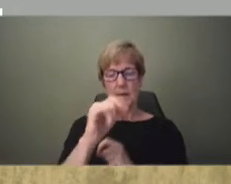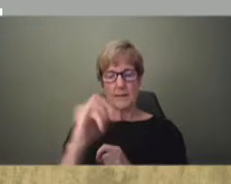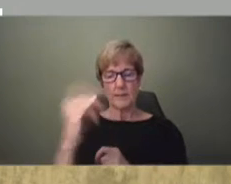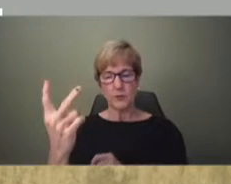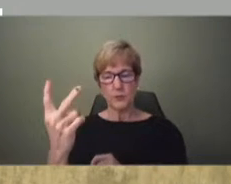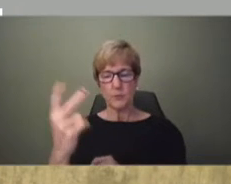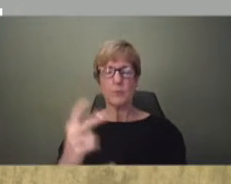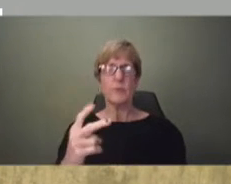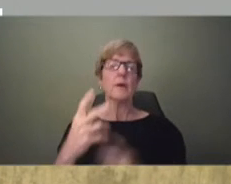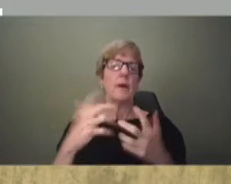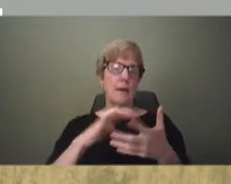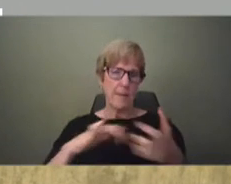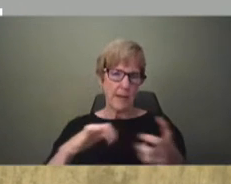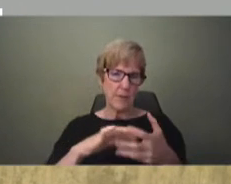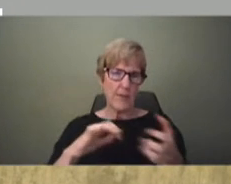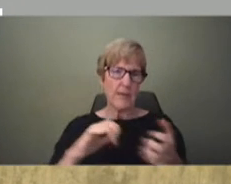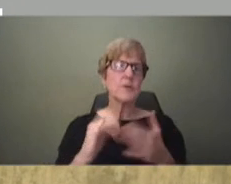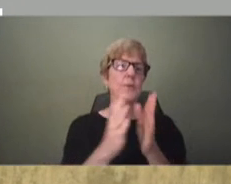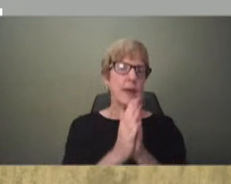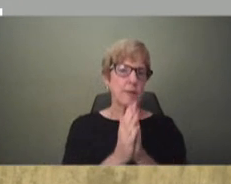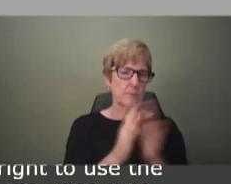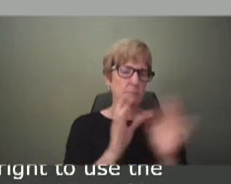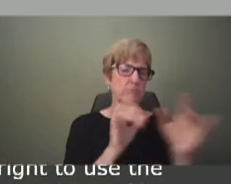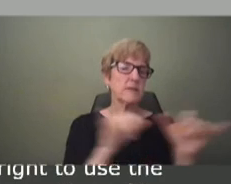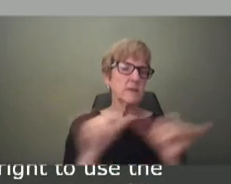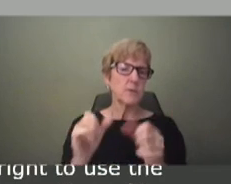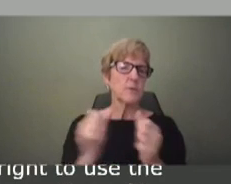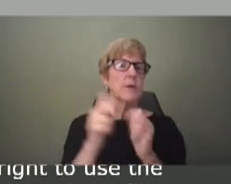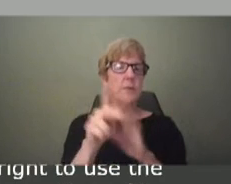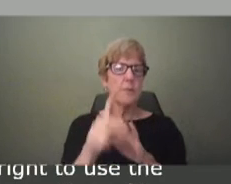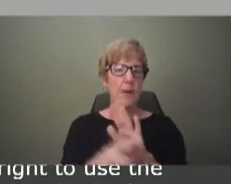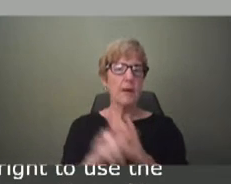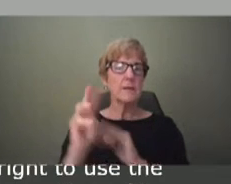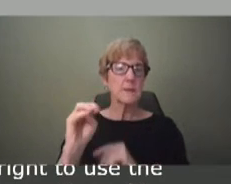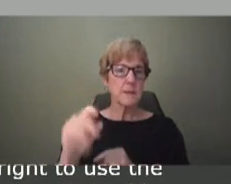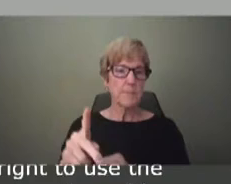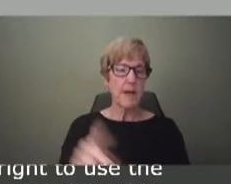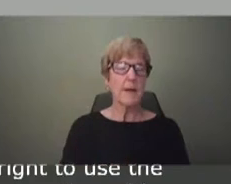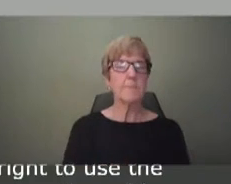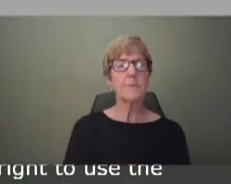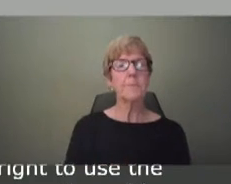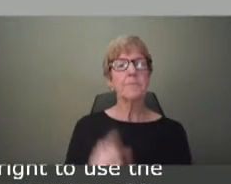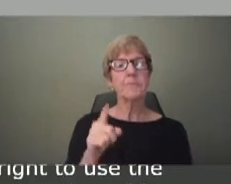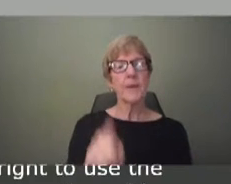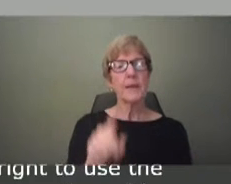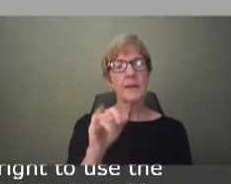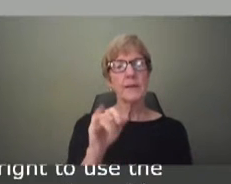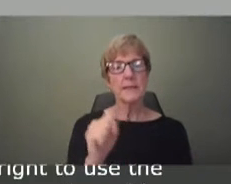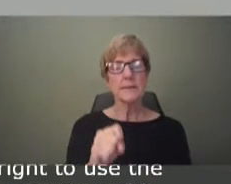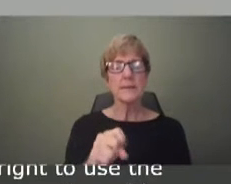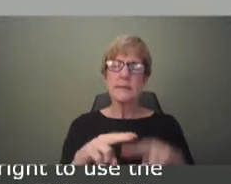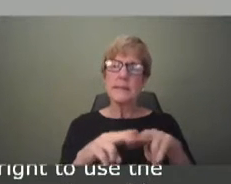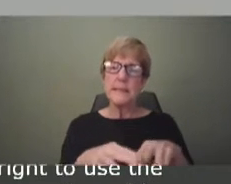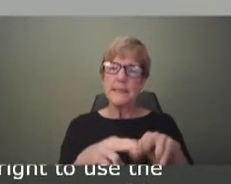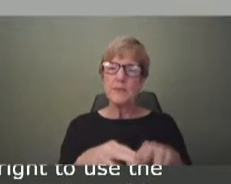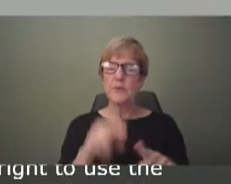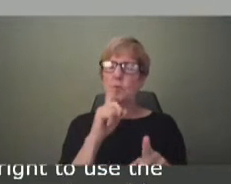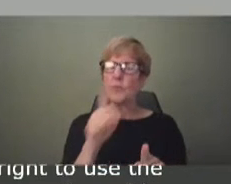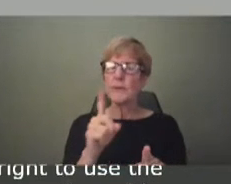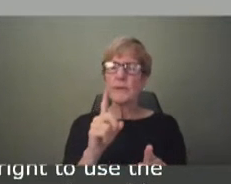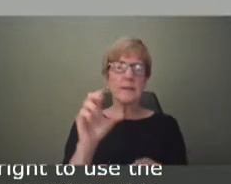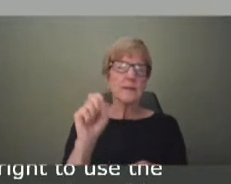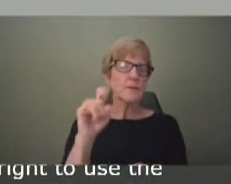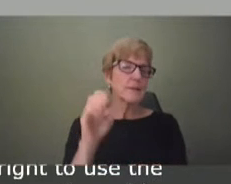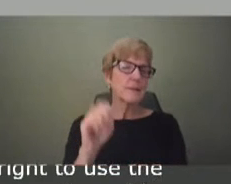so that uh zoning request would be consistent with the policy map uh this is a conditional plan that's really just site conditions